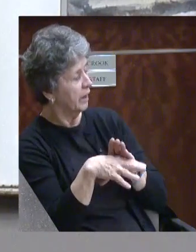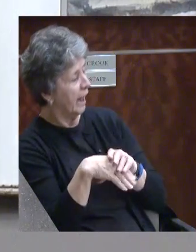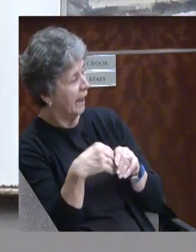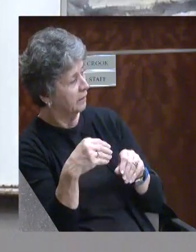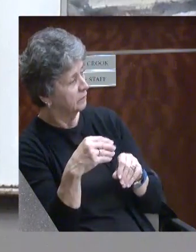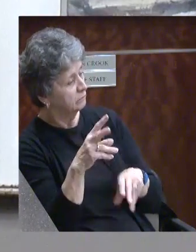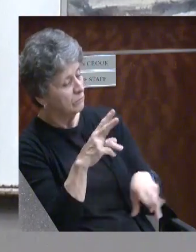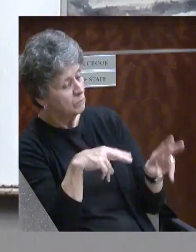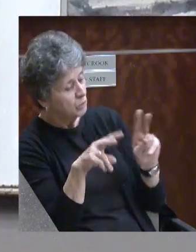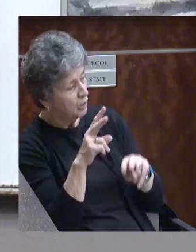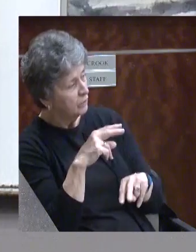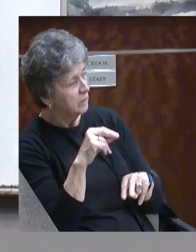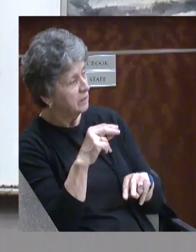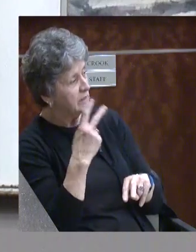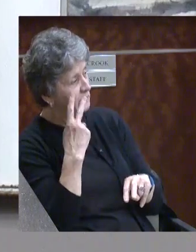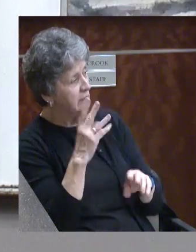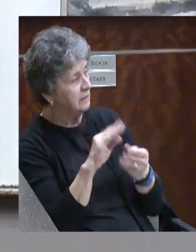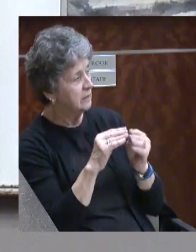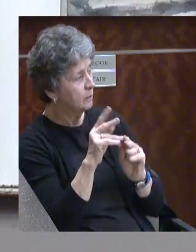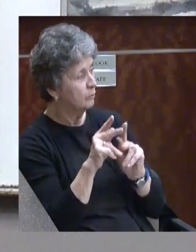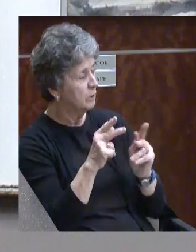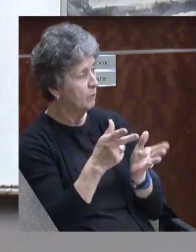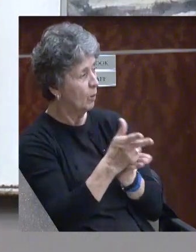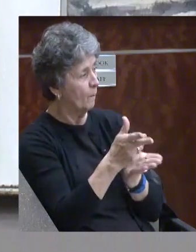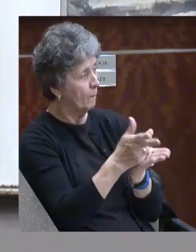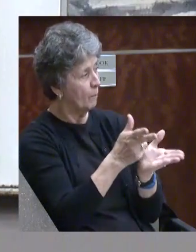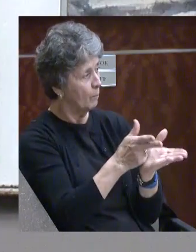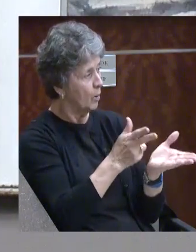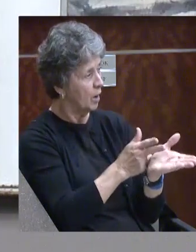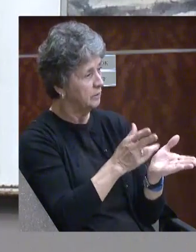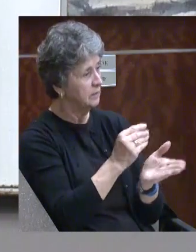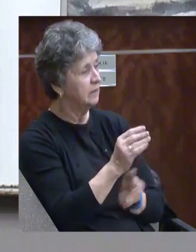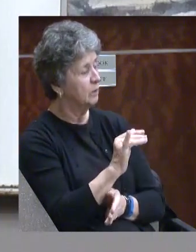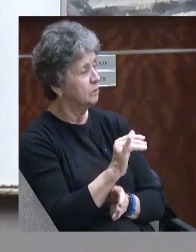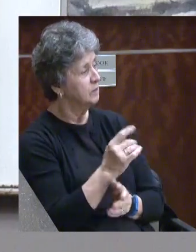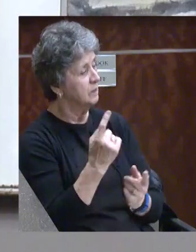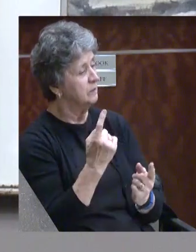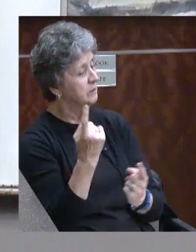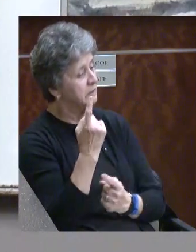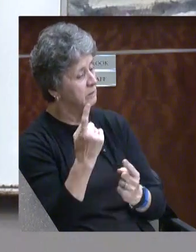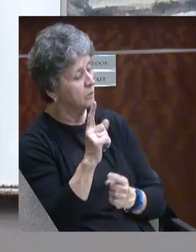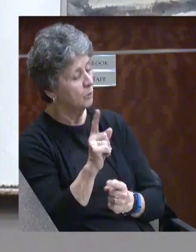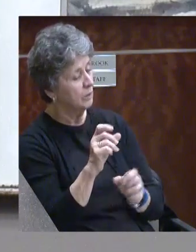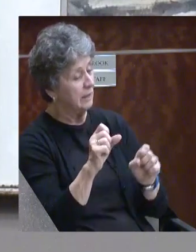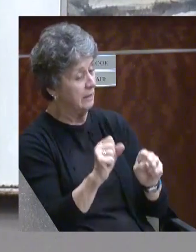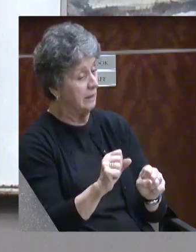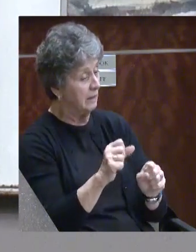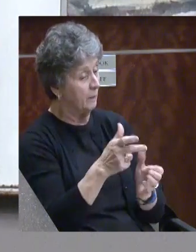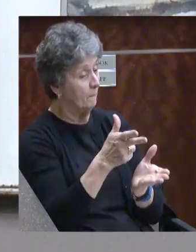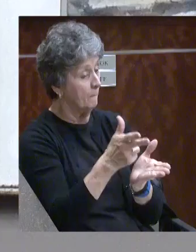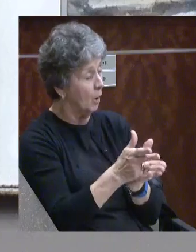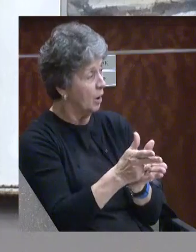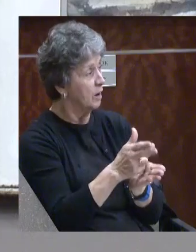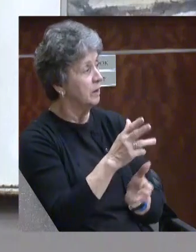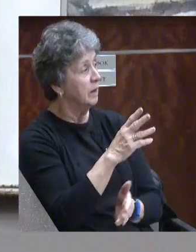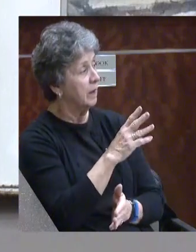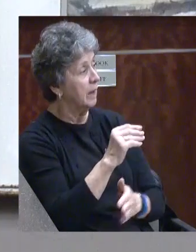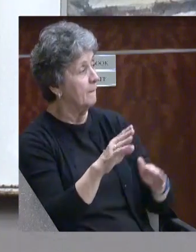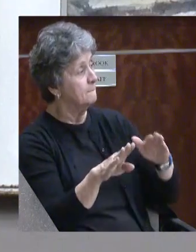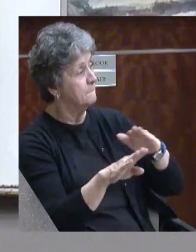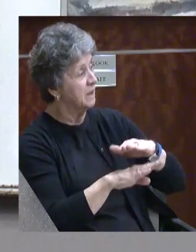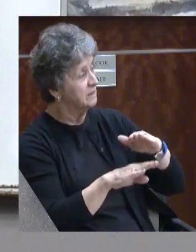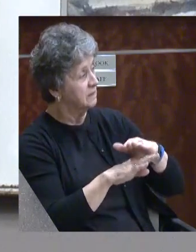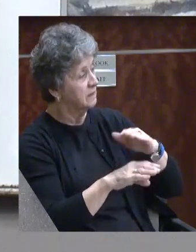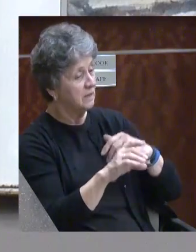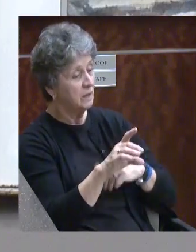parked along Old Sandy Spring Road and taking consideration of where they may park. And basically with Dorset